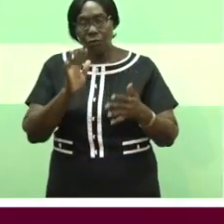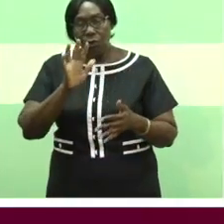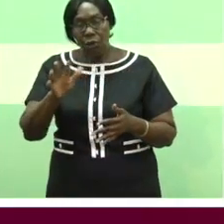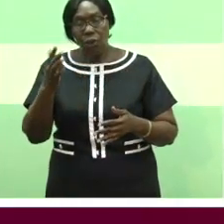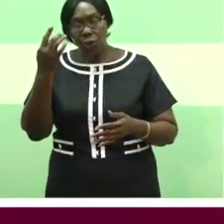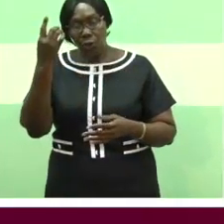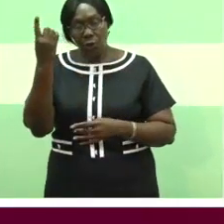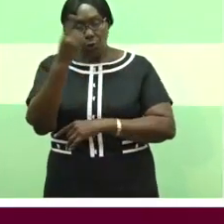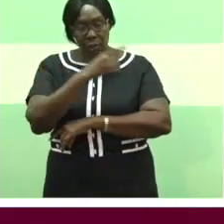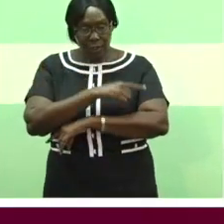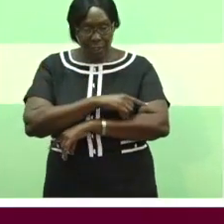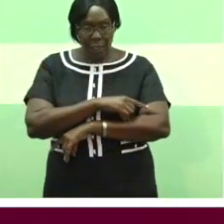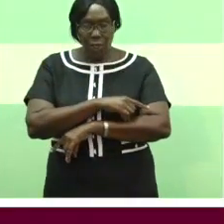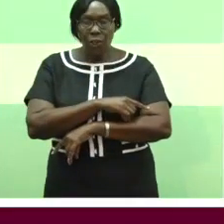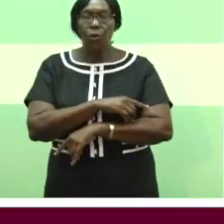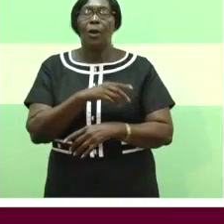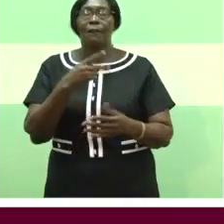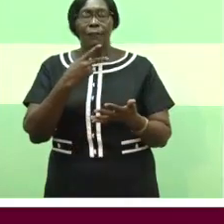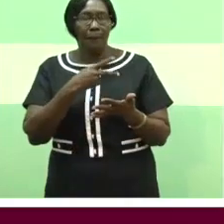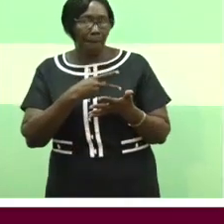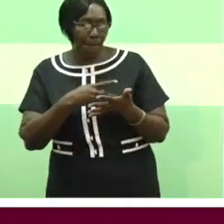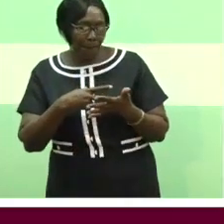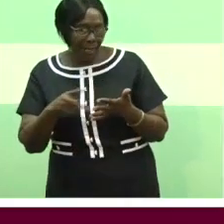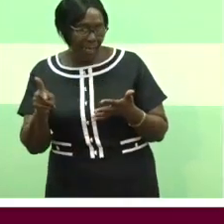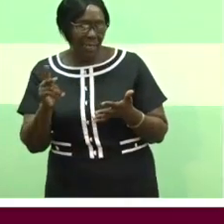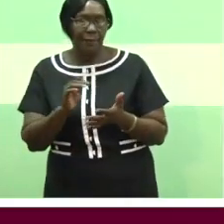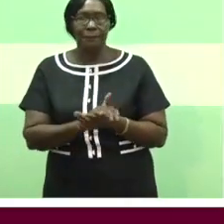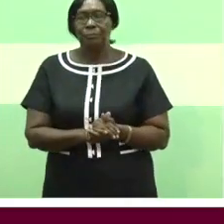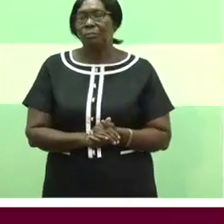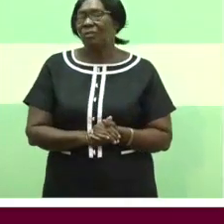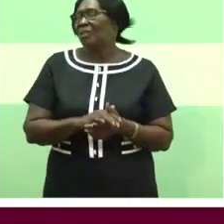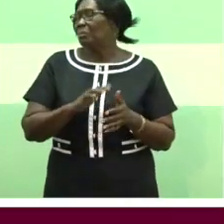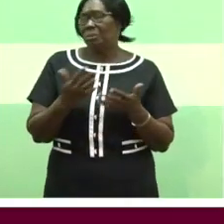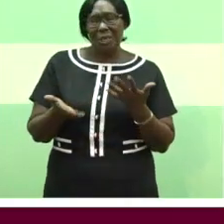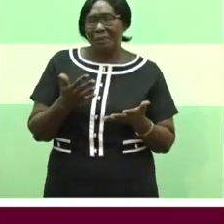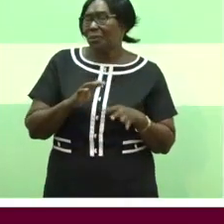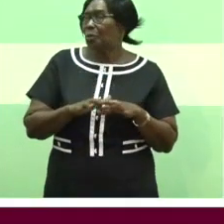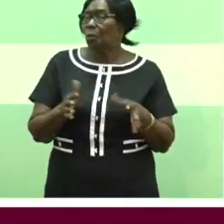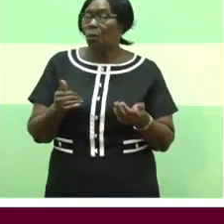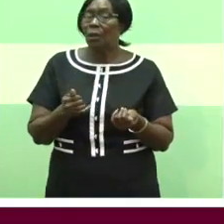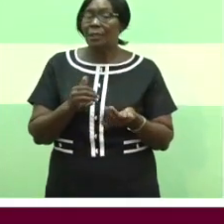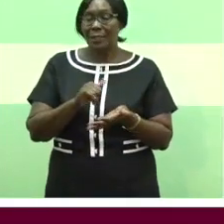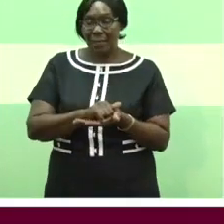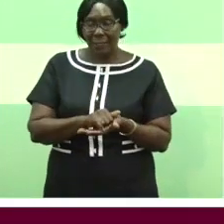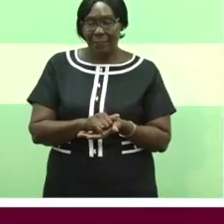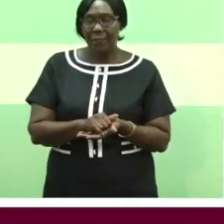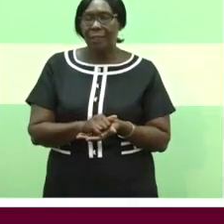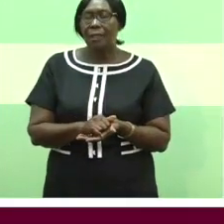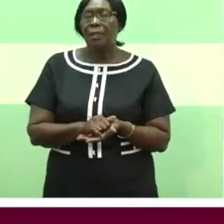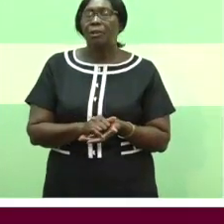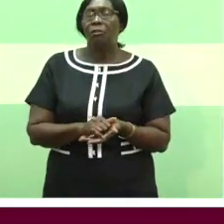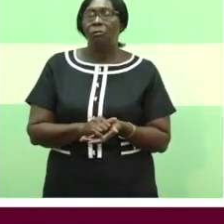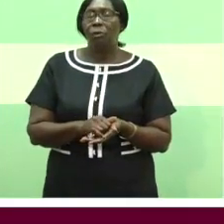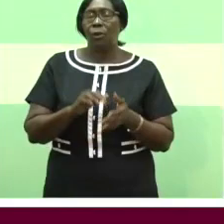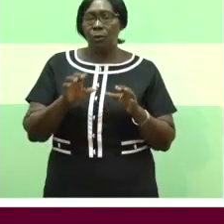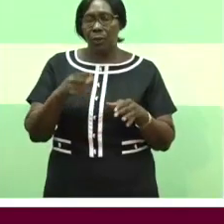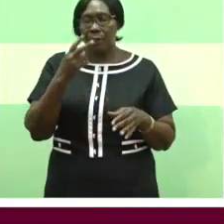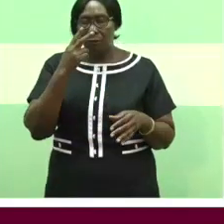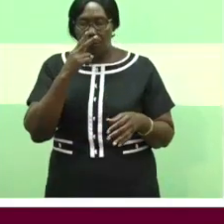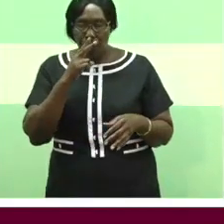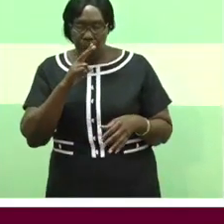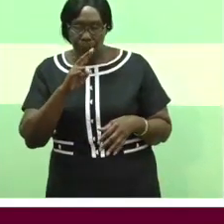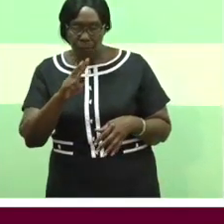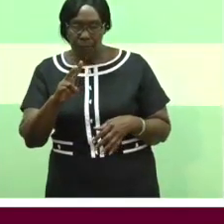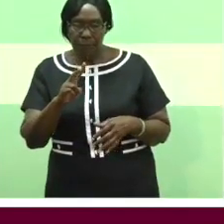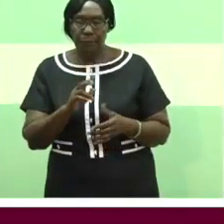but there's a registration fee, right? So we may not want to look at this, but we can certainly look at this